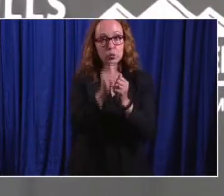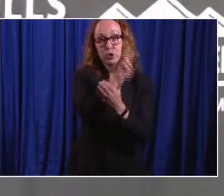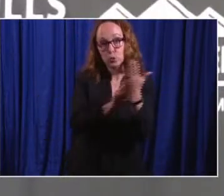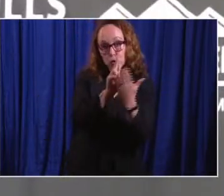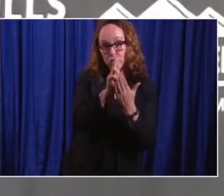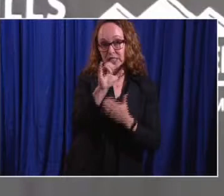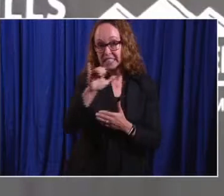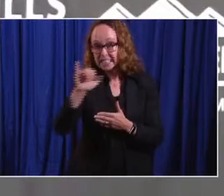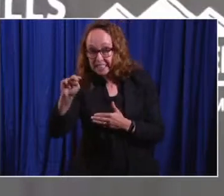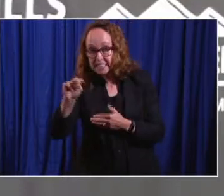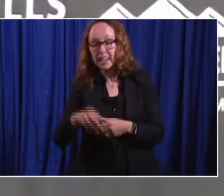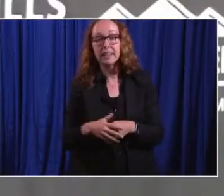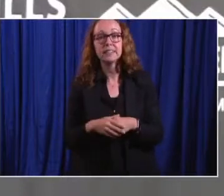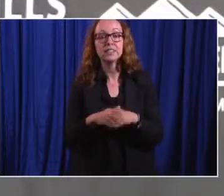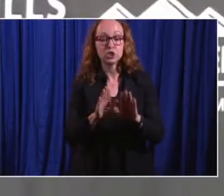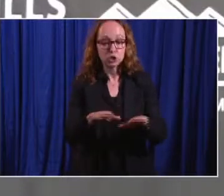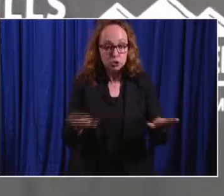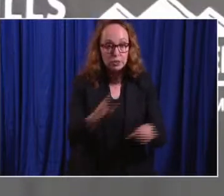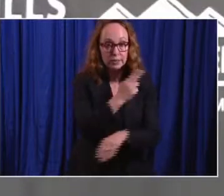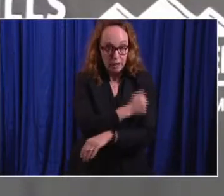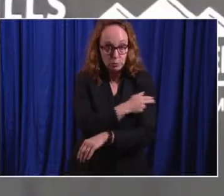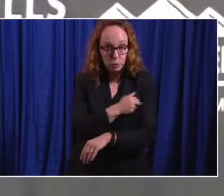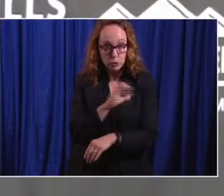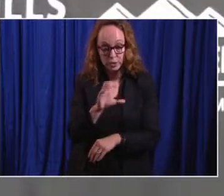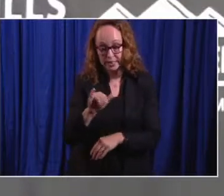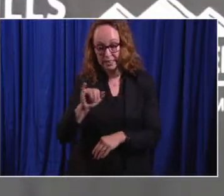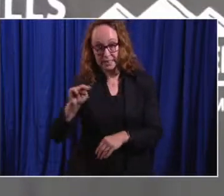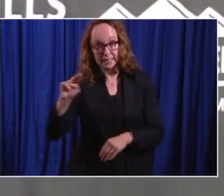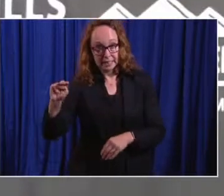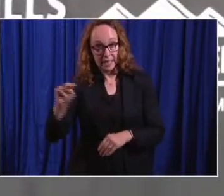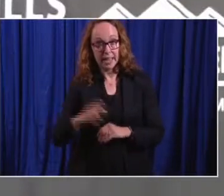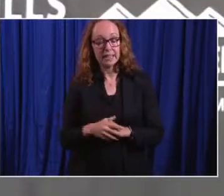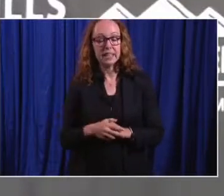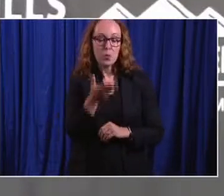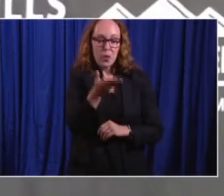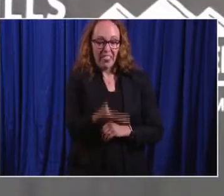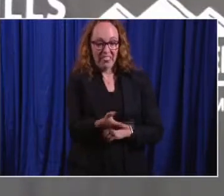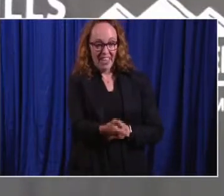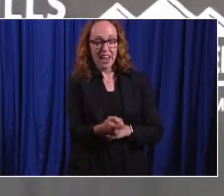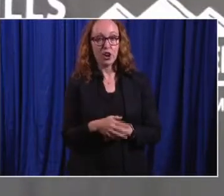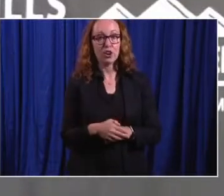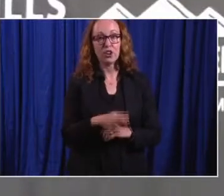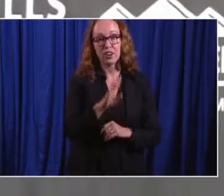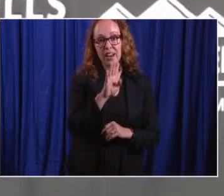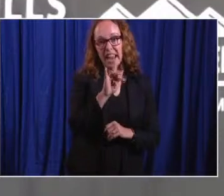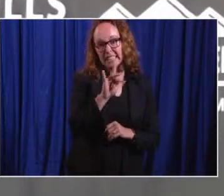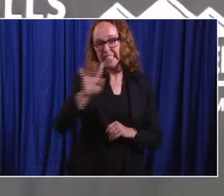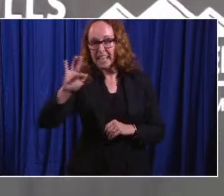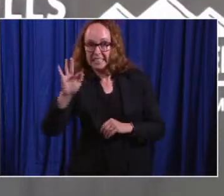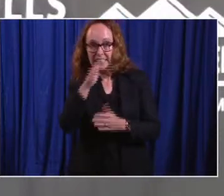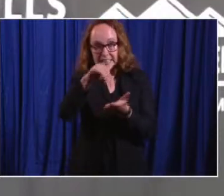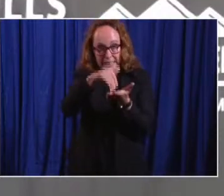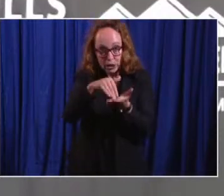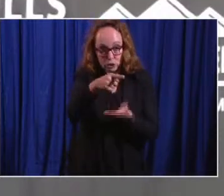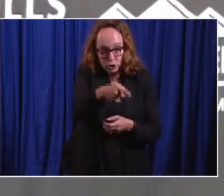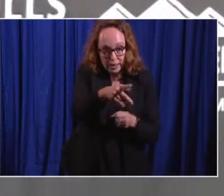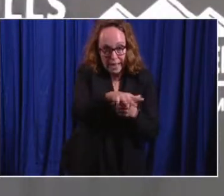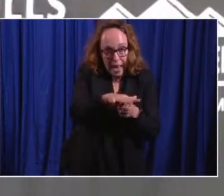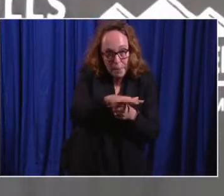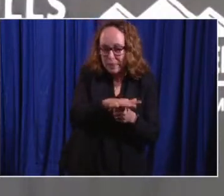Children's Hospital. We were there at the 1819 Center on campus at UC, where you can